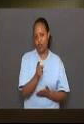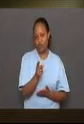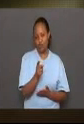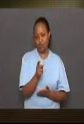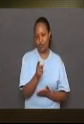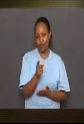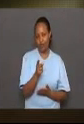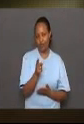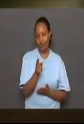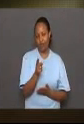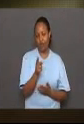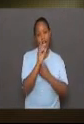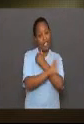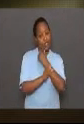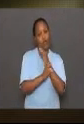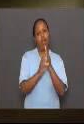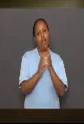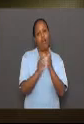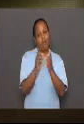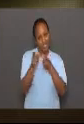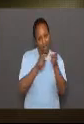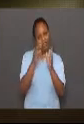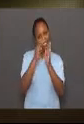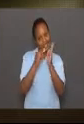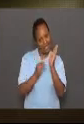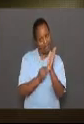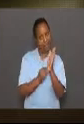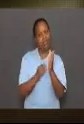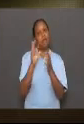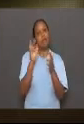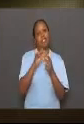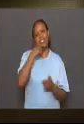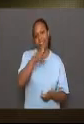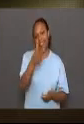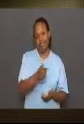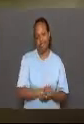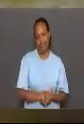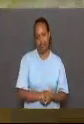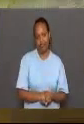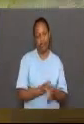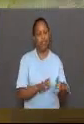right to participate in the systems that govern her country.